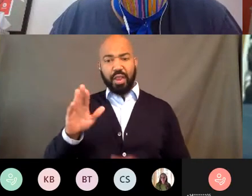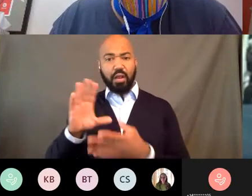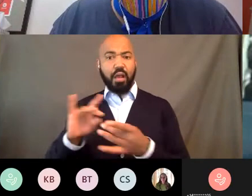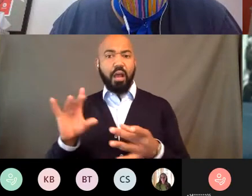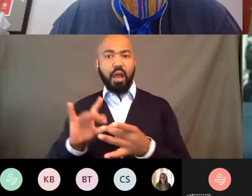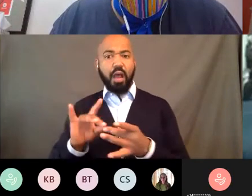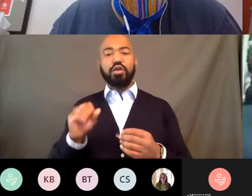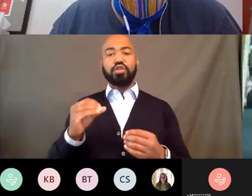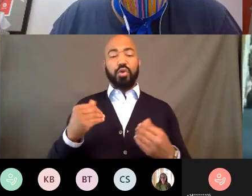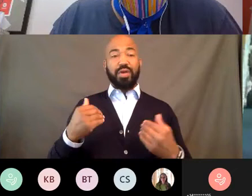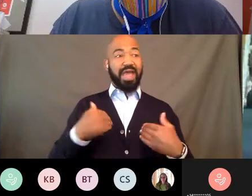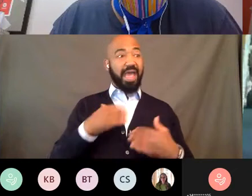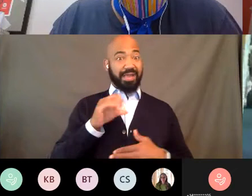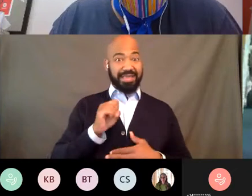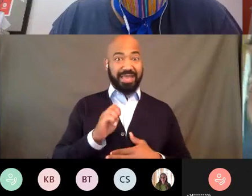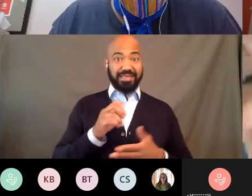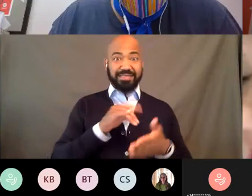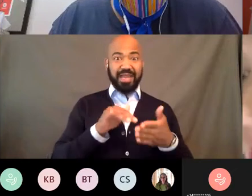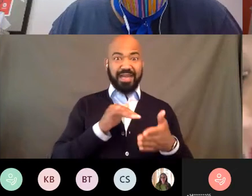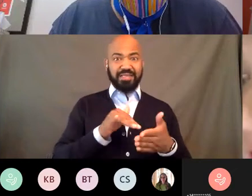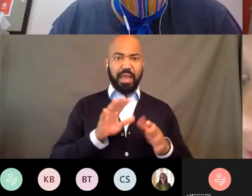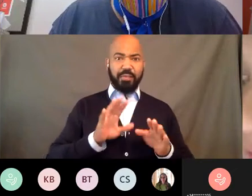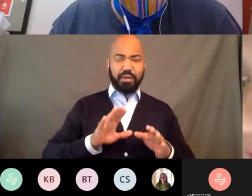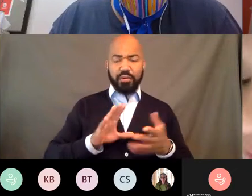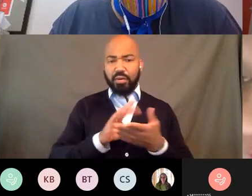case studies that I'd read about in classes.